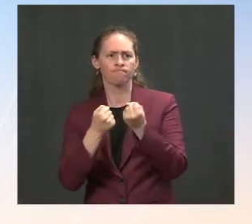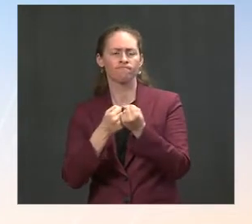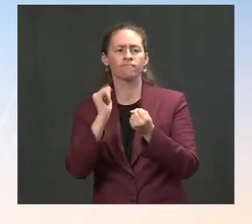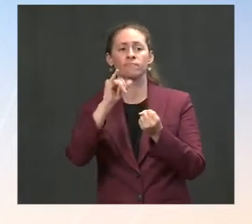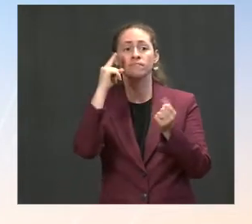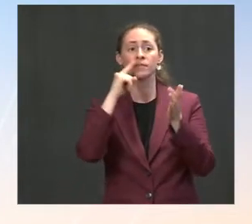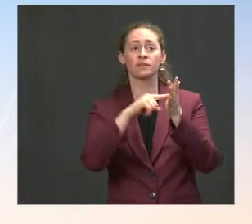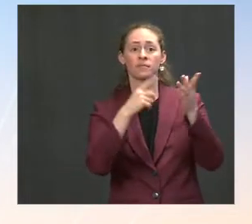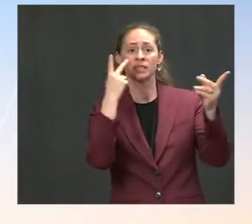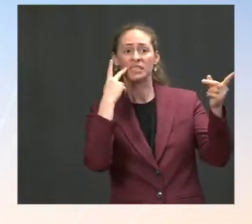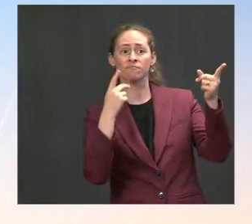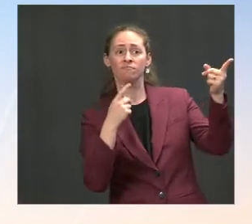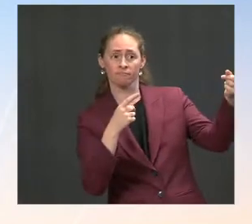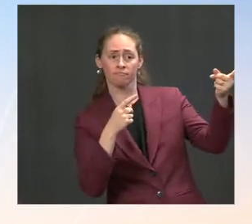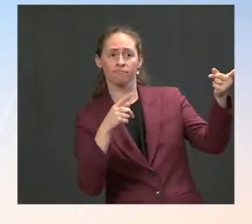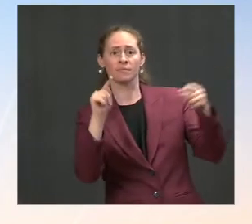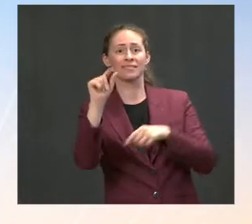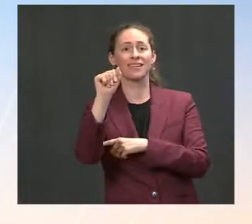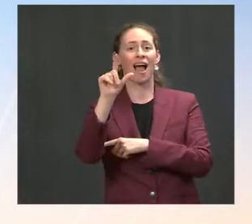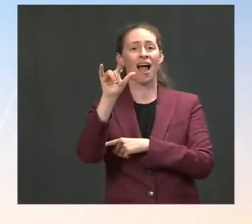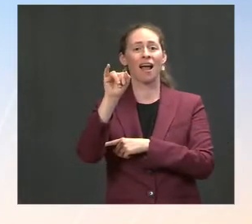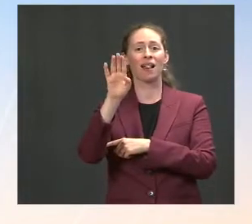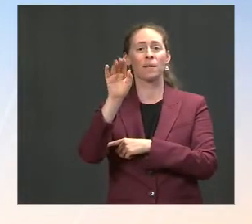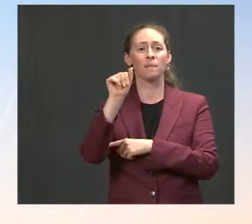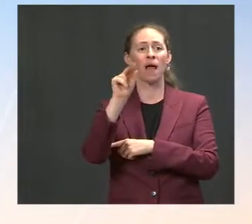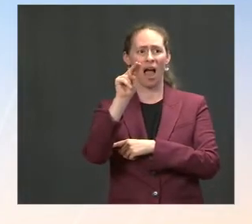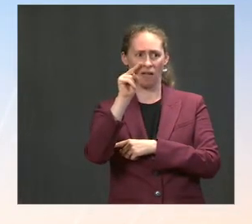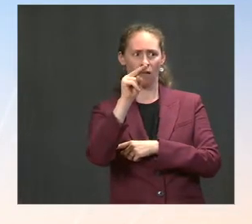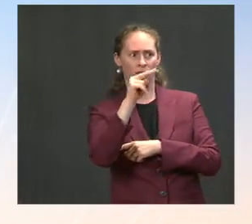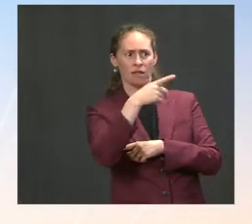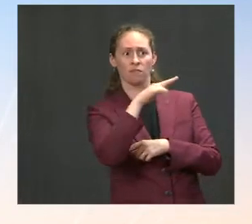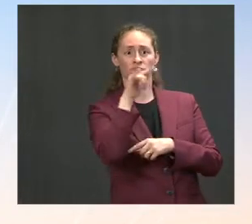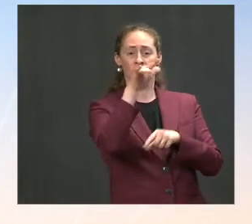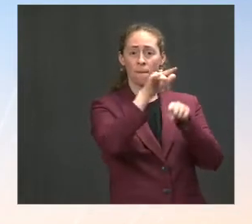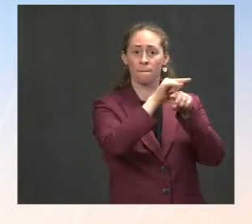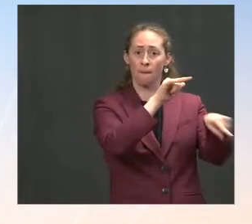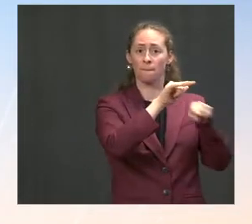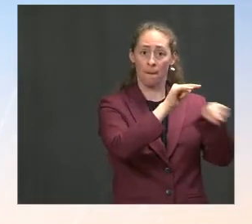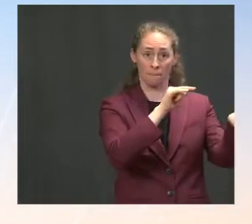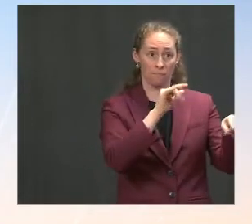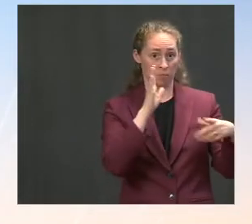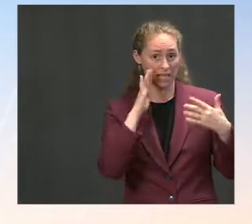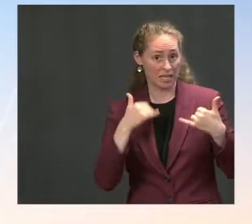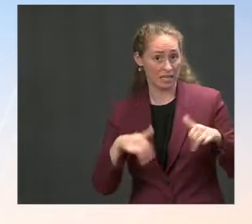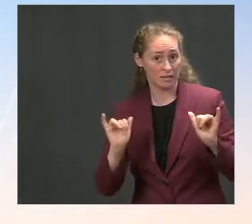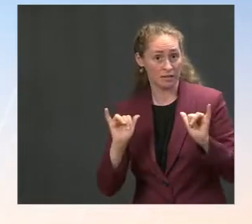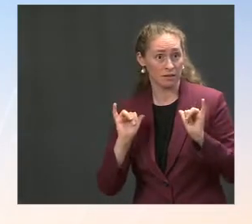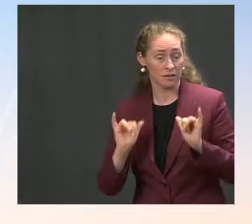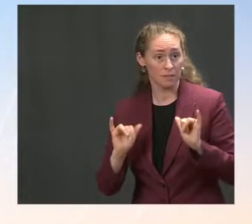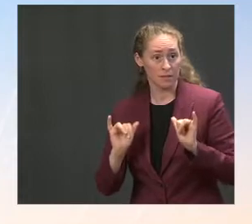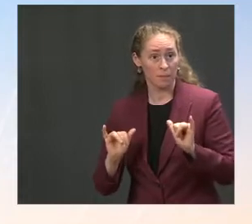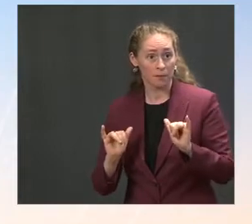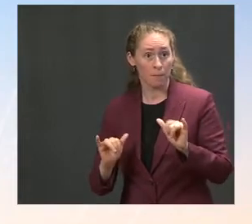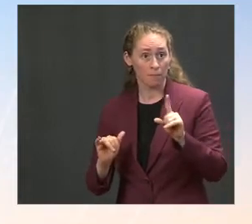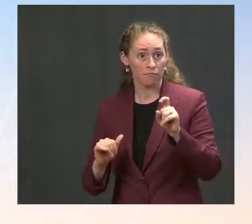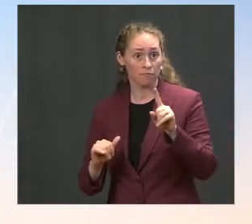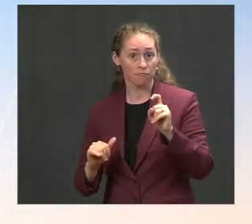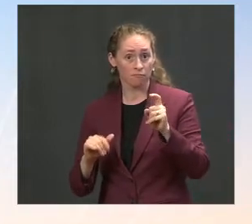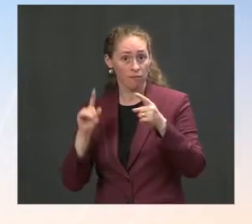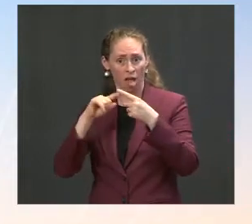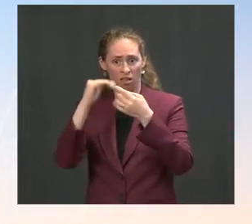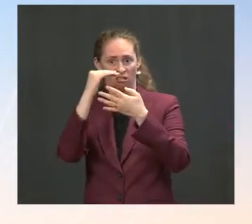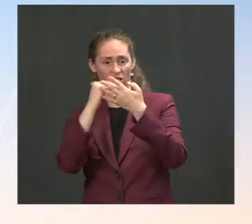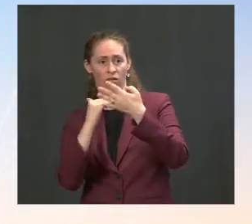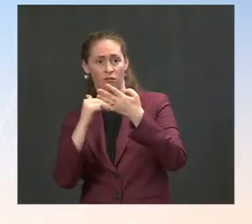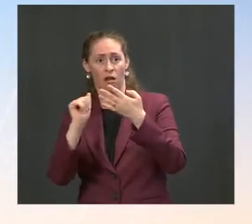Taliban targets over the last 30 days. Could that continue past the end of the military mission at the end of August? I don't have anything on that for